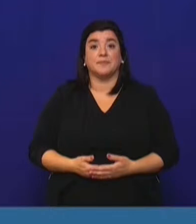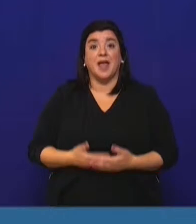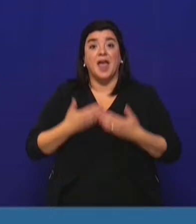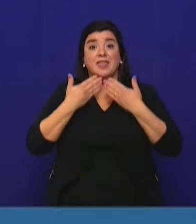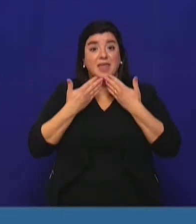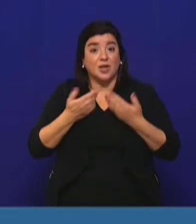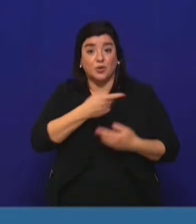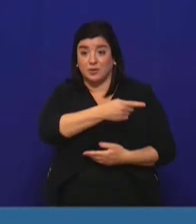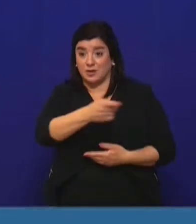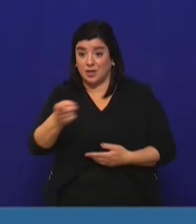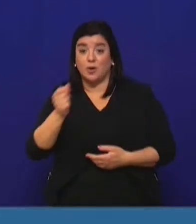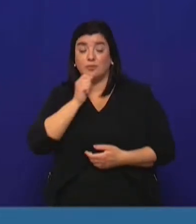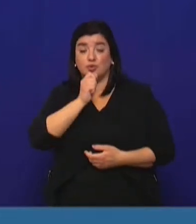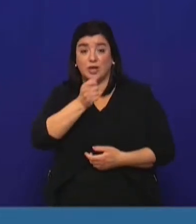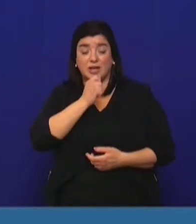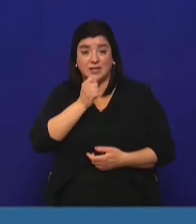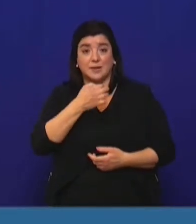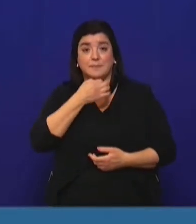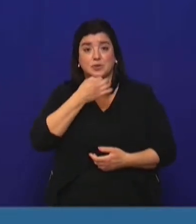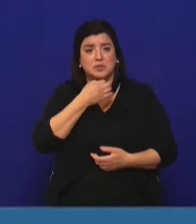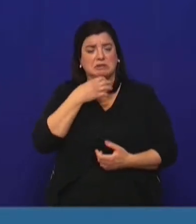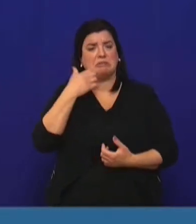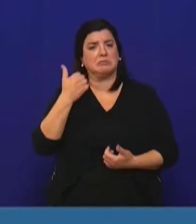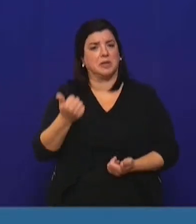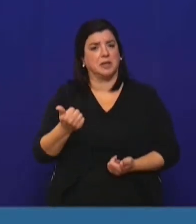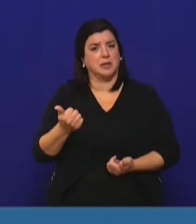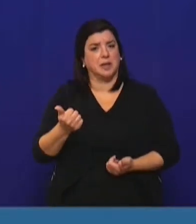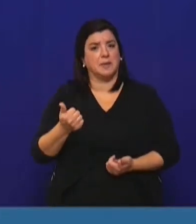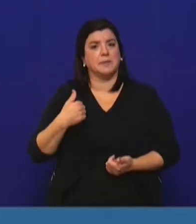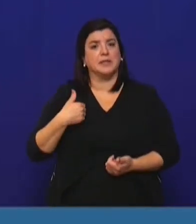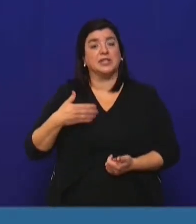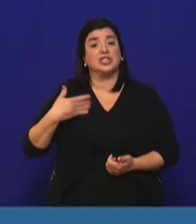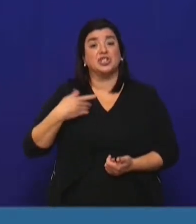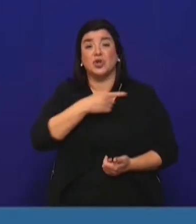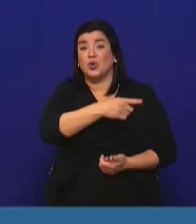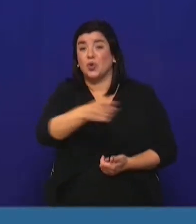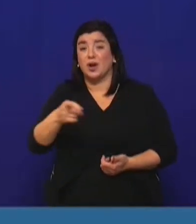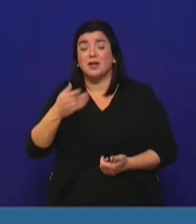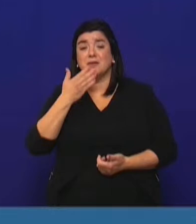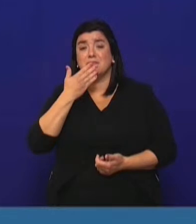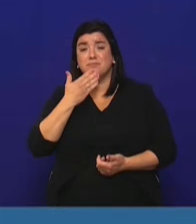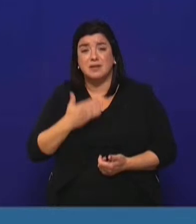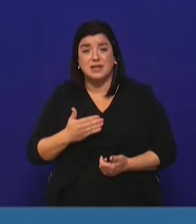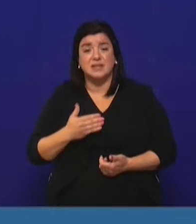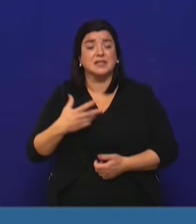ġurnalisti tal-mistoqsijiet tagħkom u nappella lil kulħadd ejjew